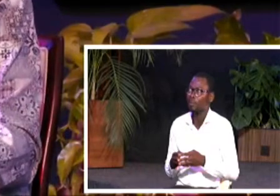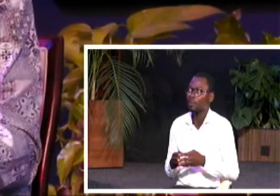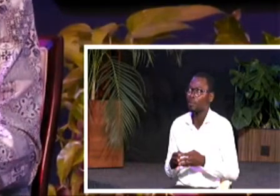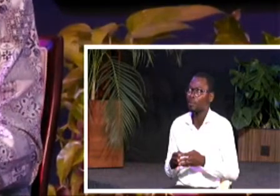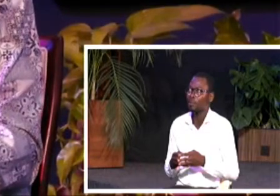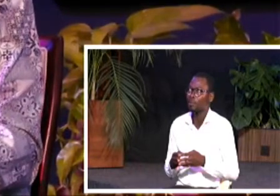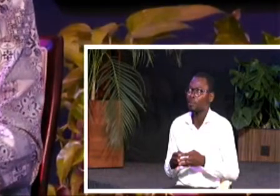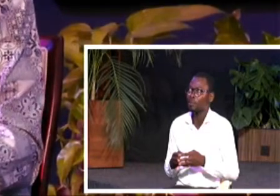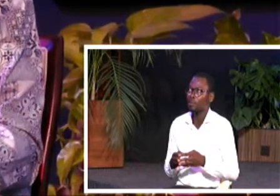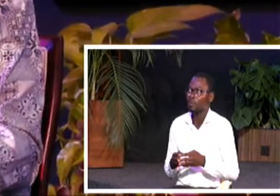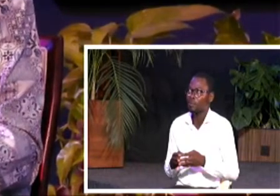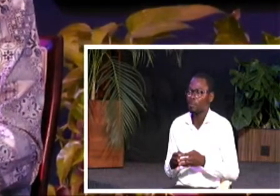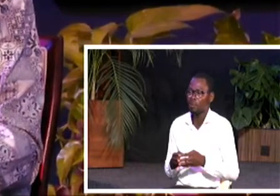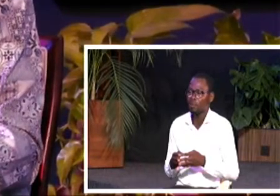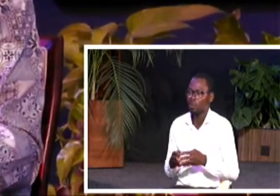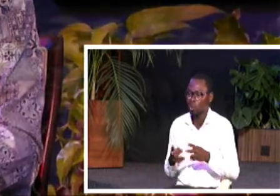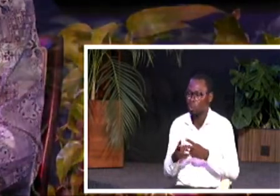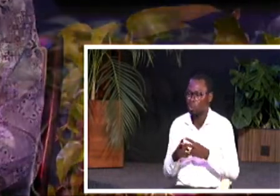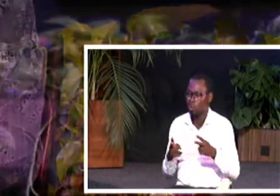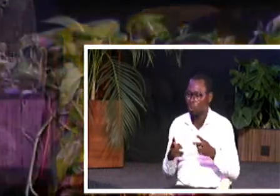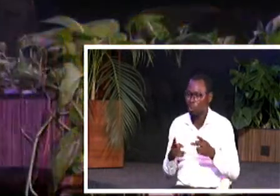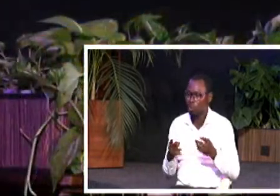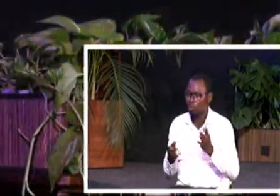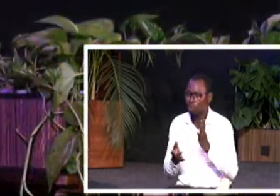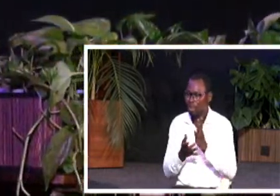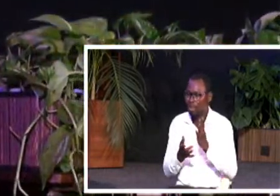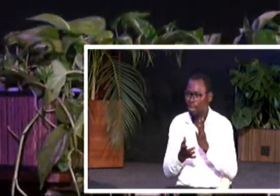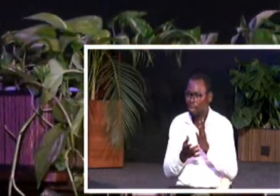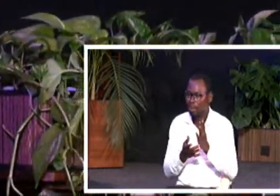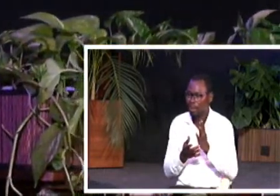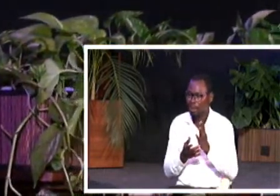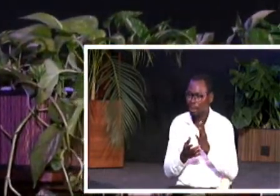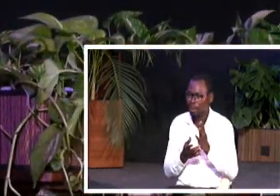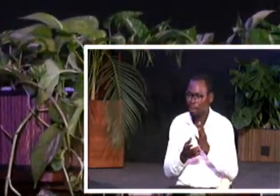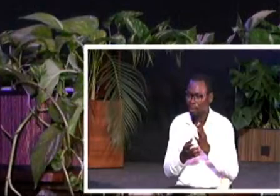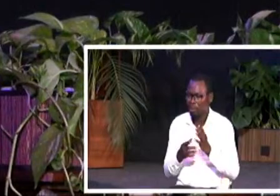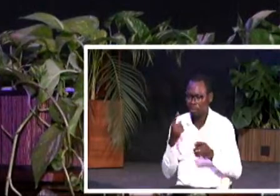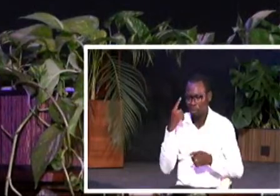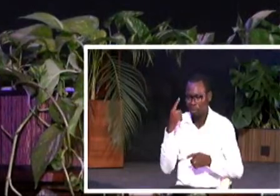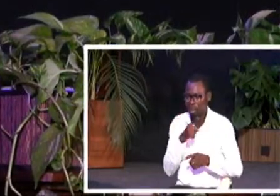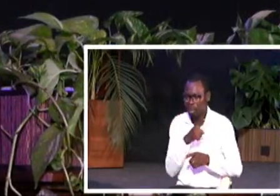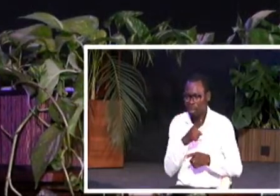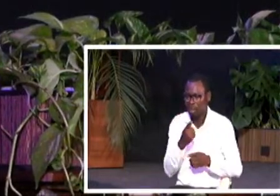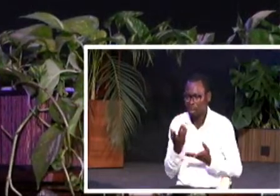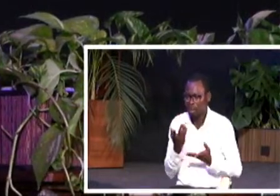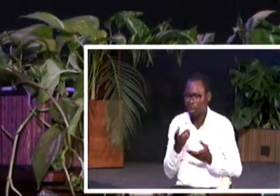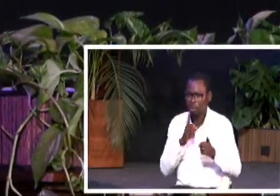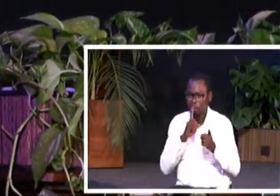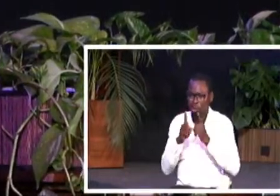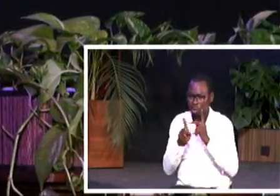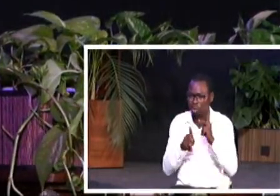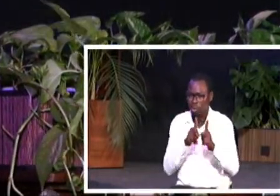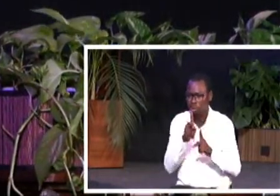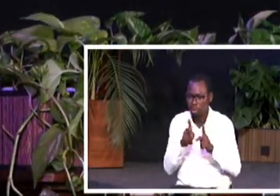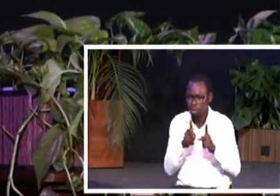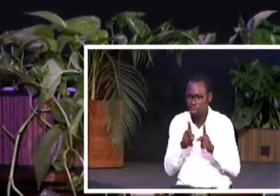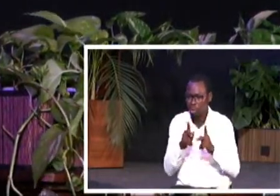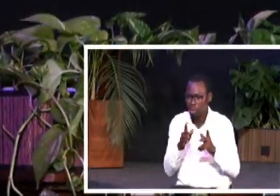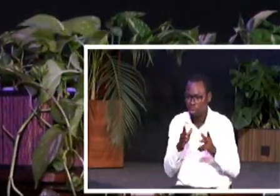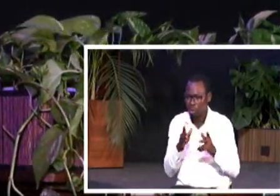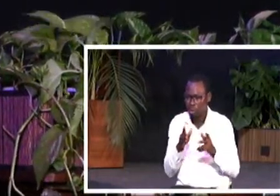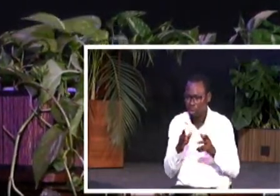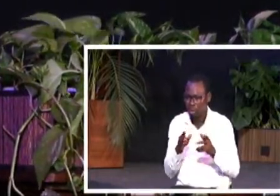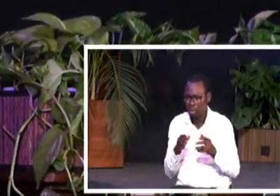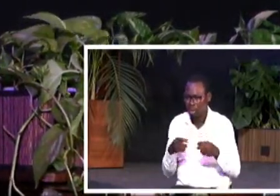into. Yes, for tech, for me, it's just learning. Talk to people in the space. There